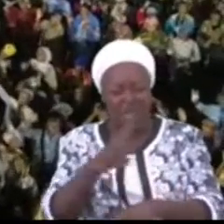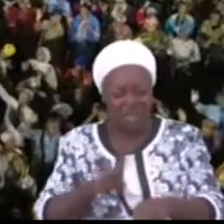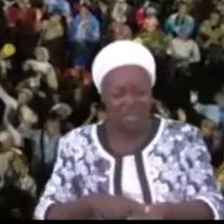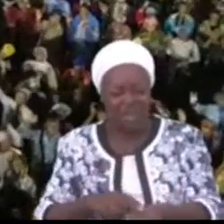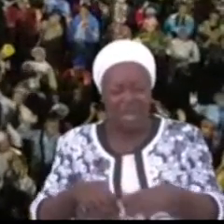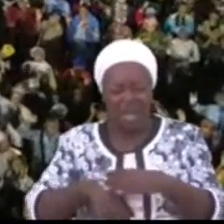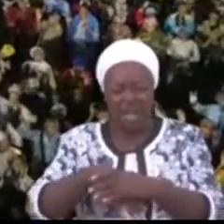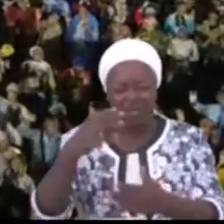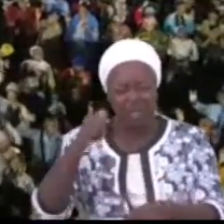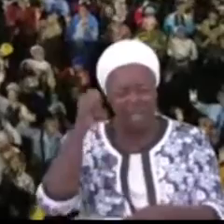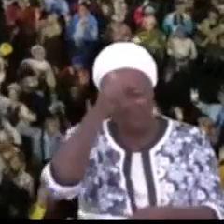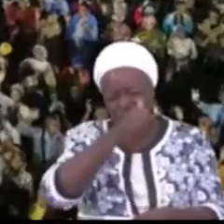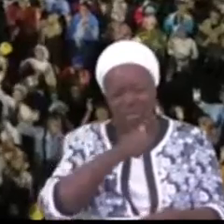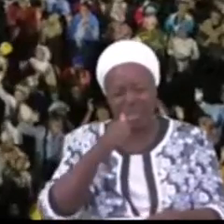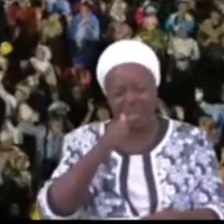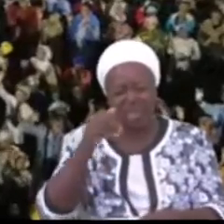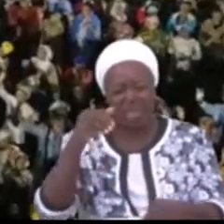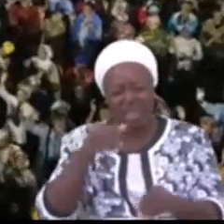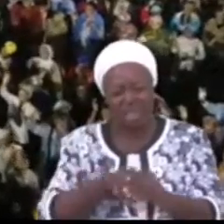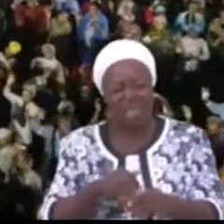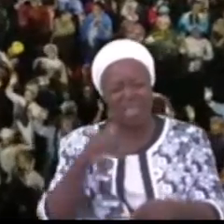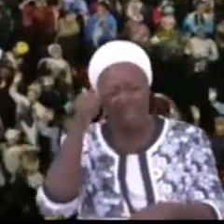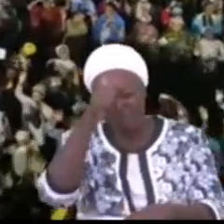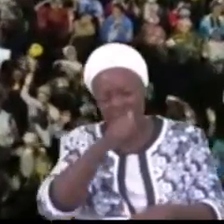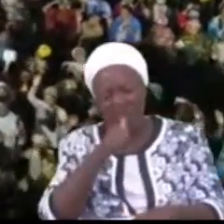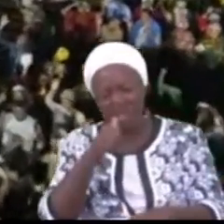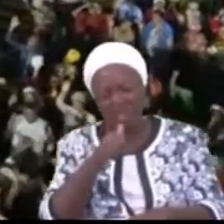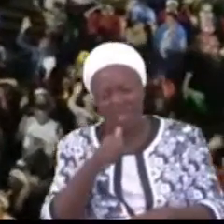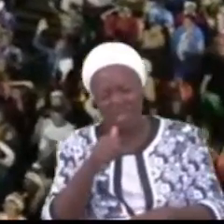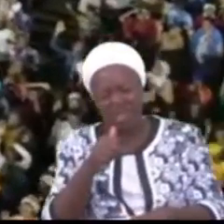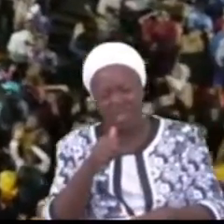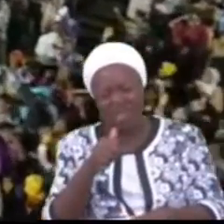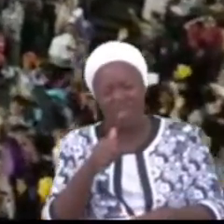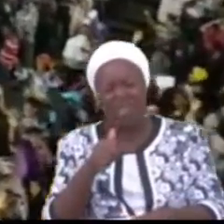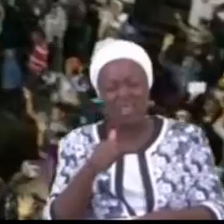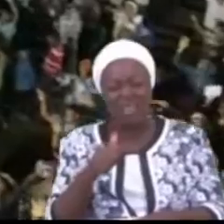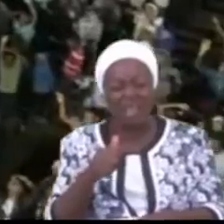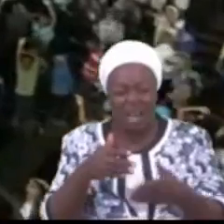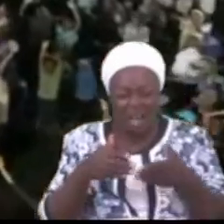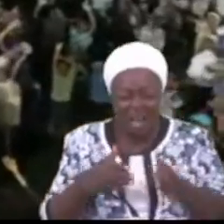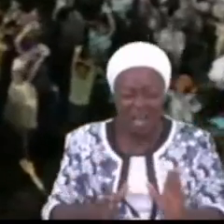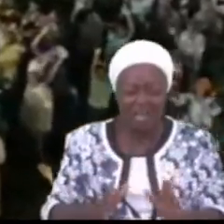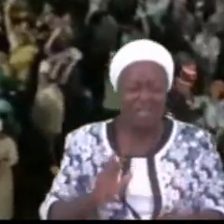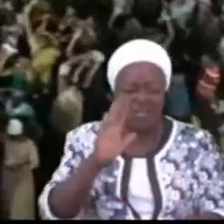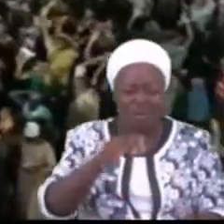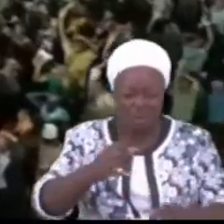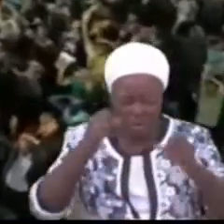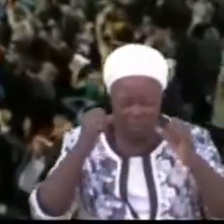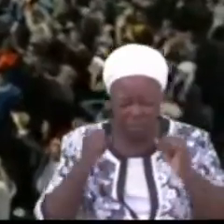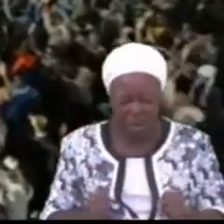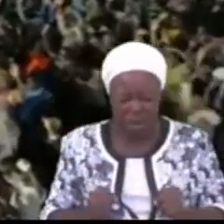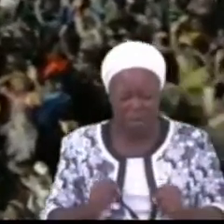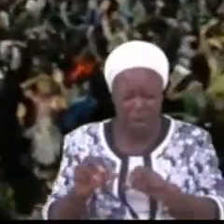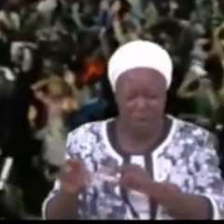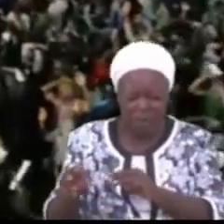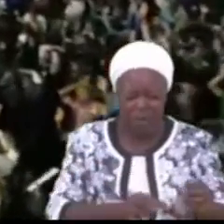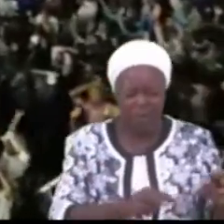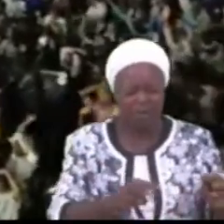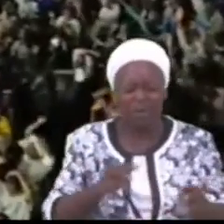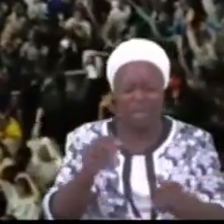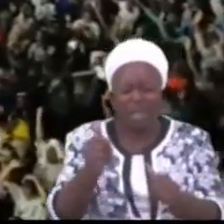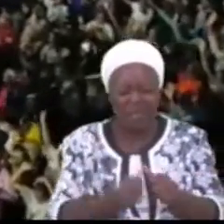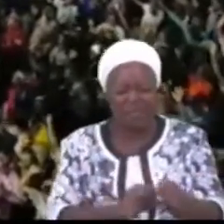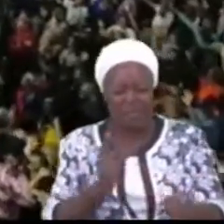outside Africa, within Africa, let your power spread everywhere right now.